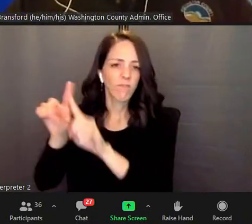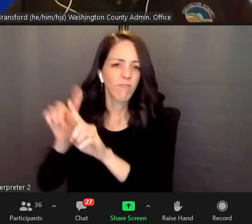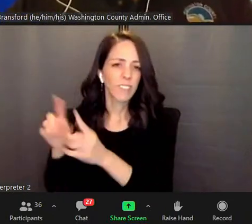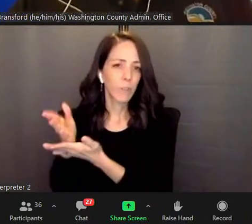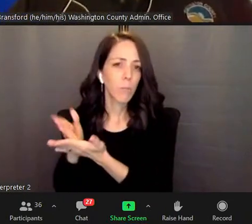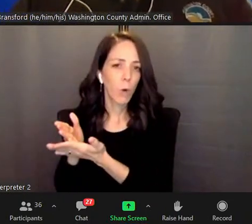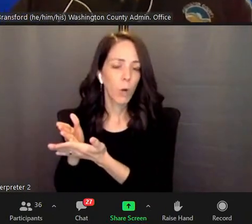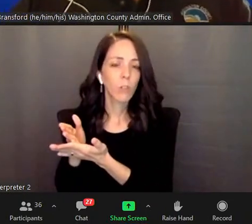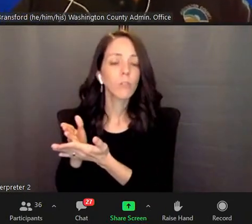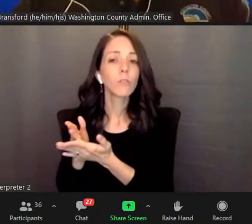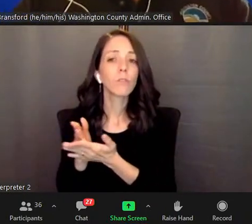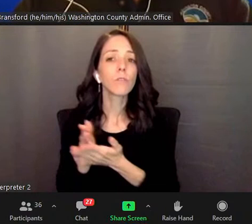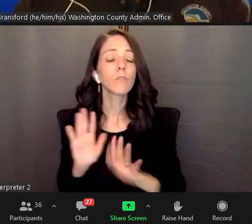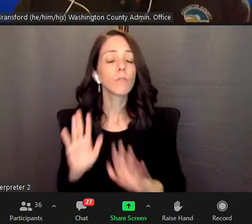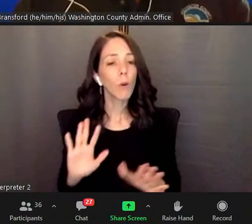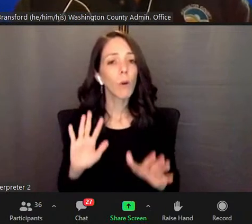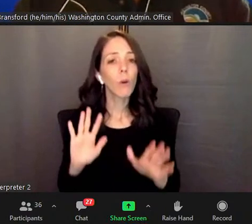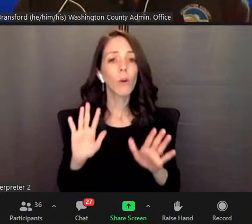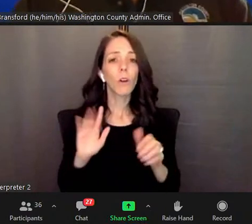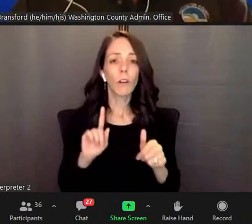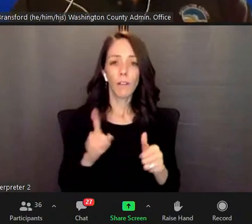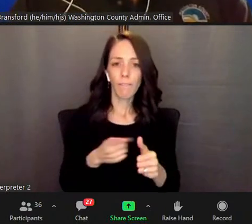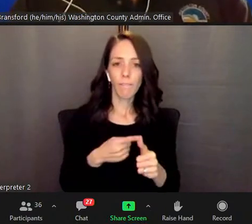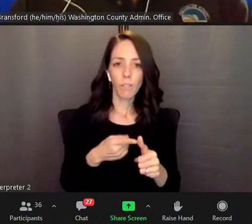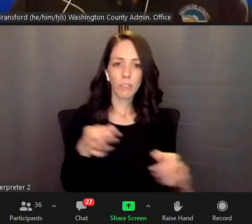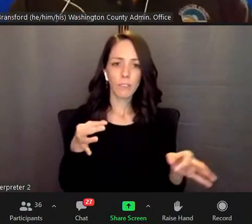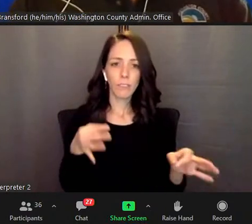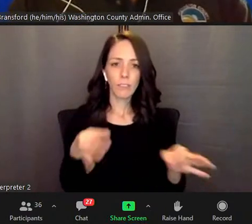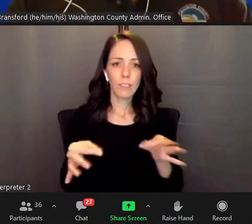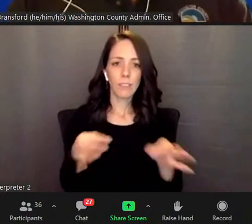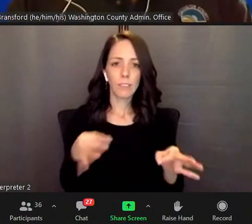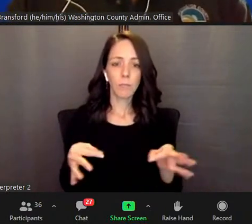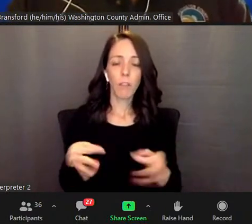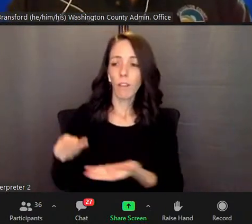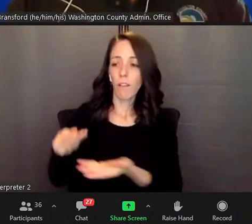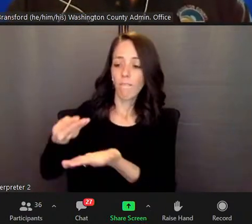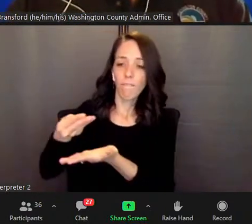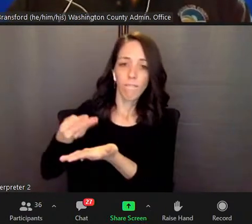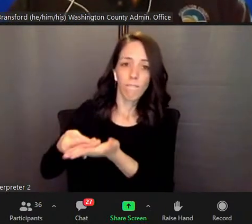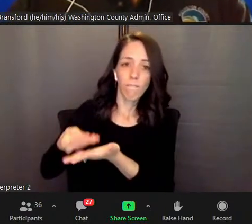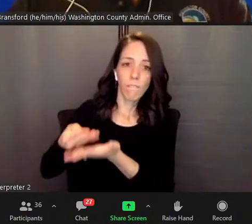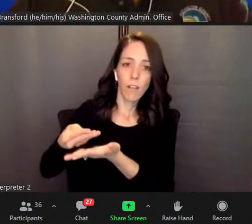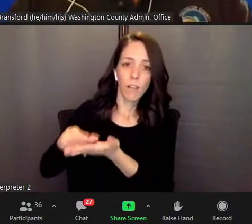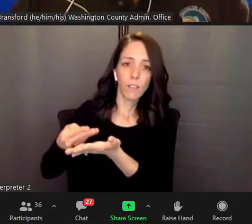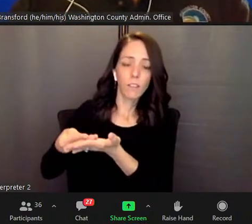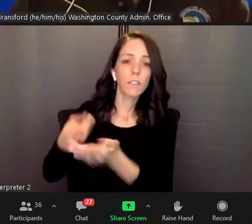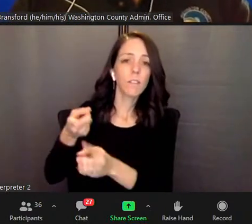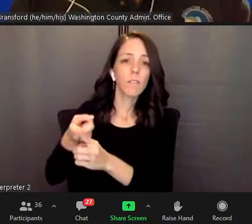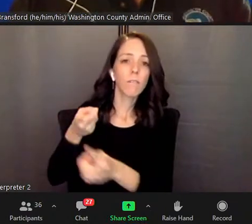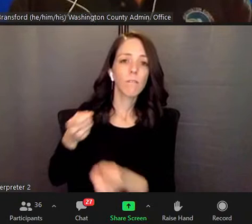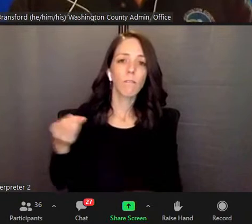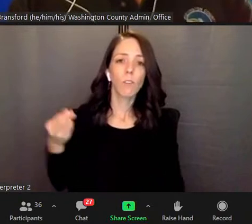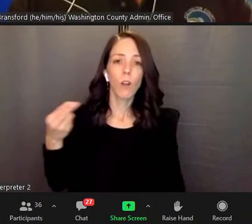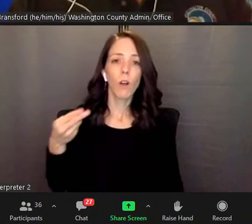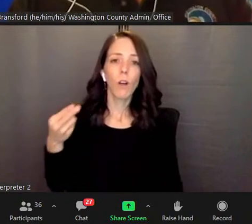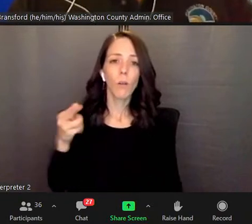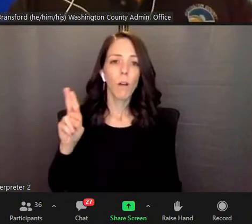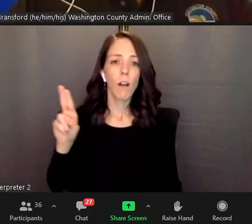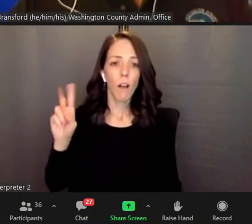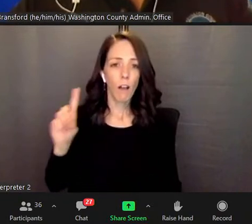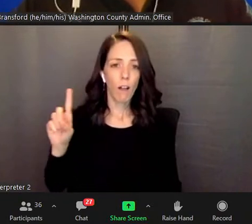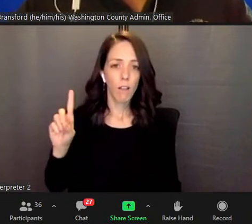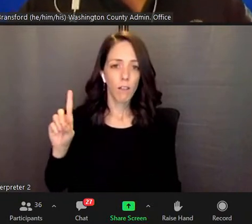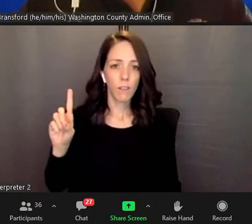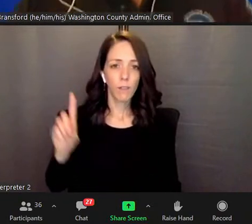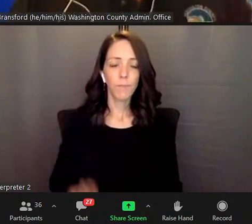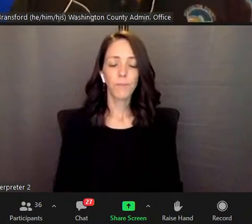want to speak for a moment about funds that are directed through HUD, the Housing and Urban Development